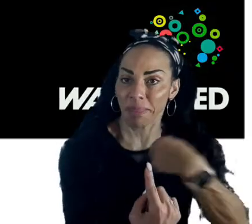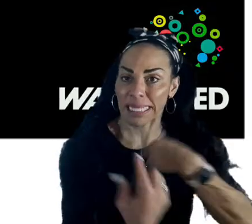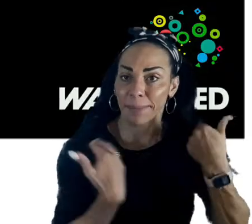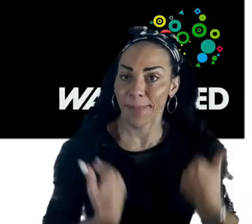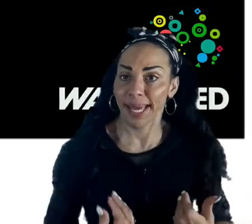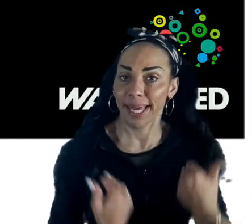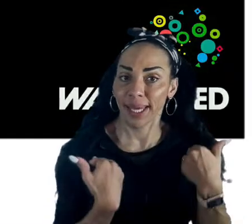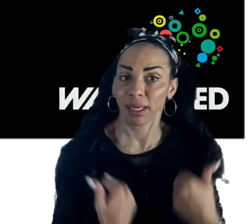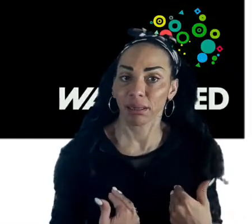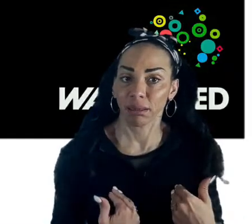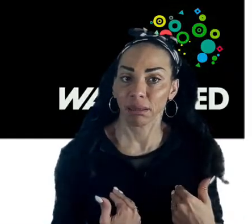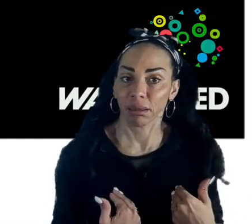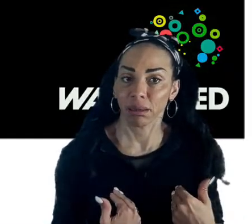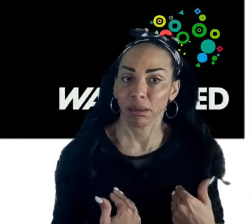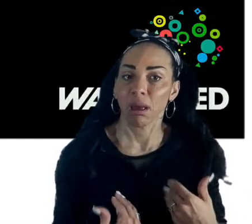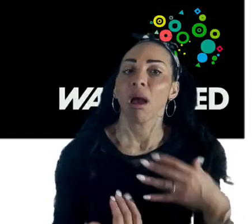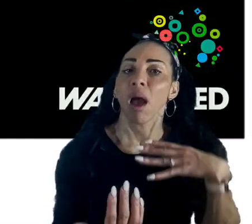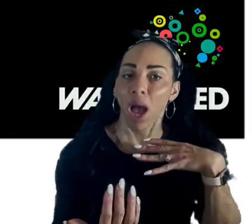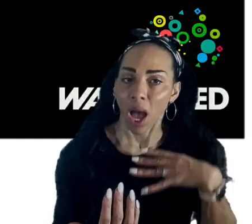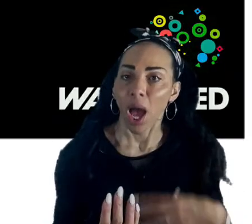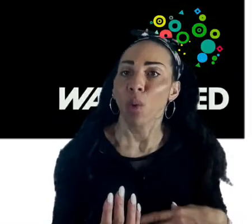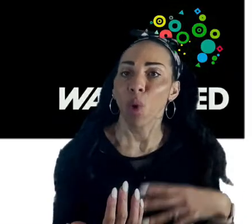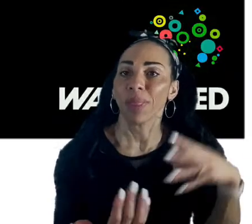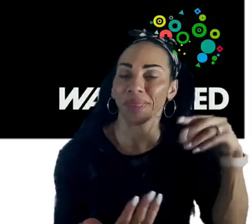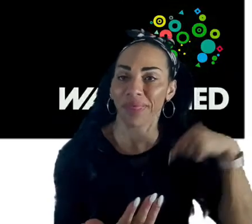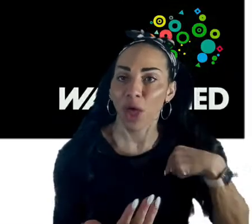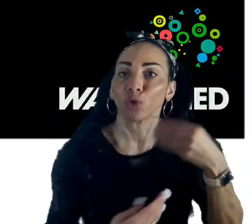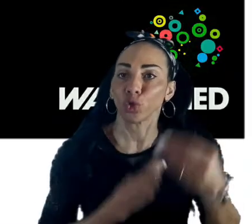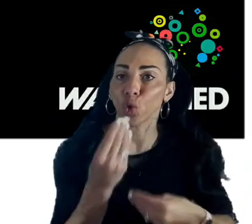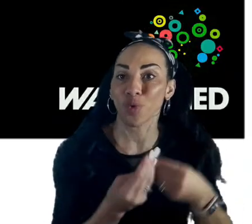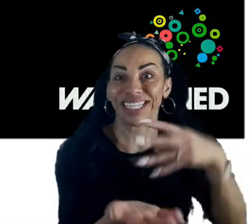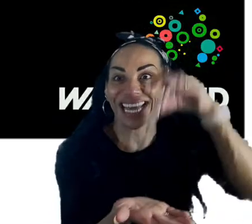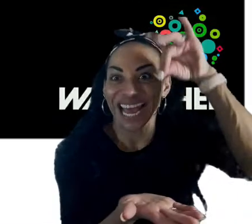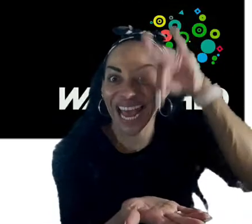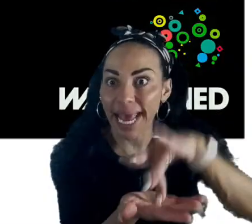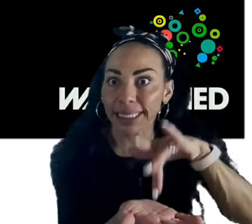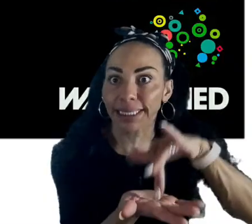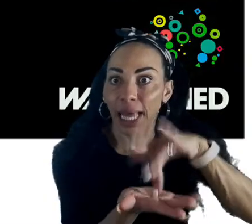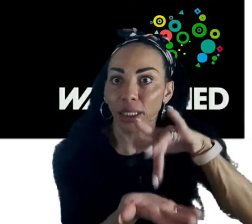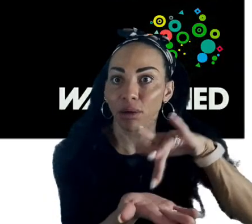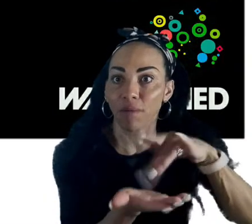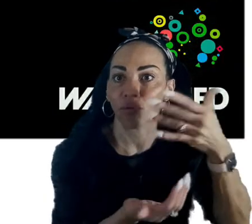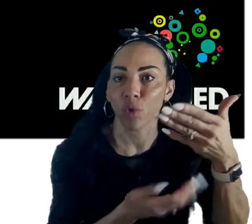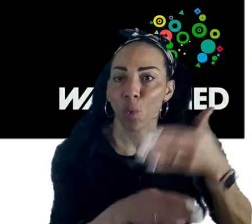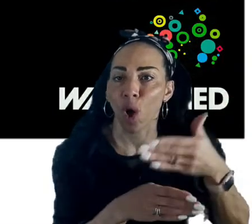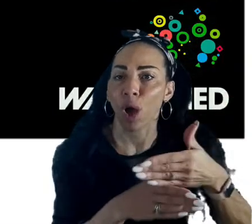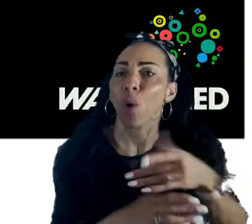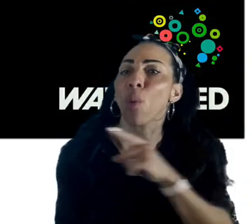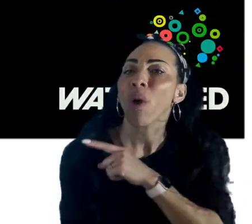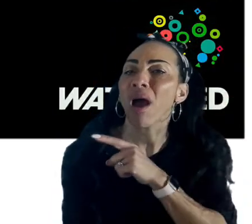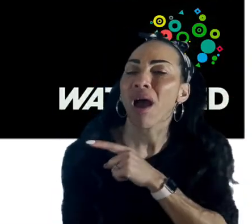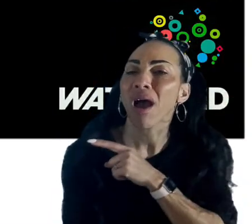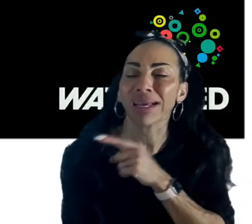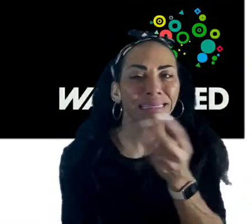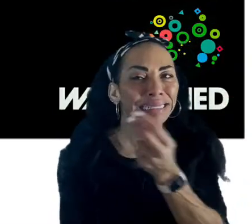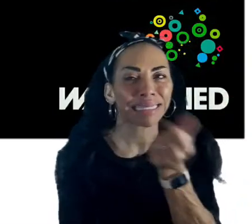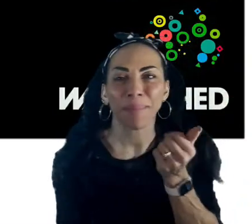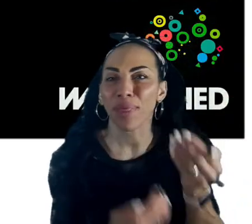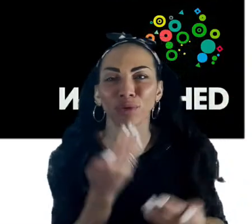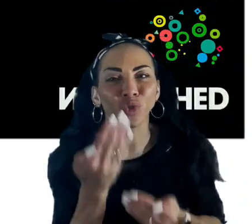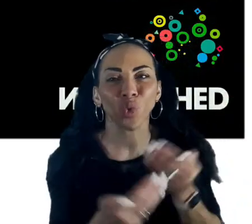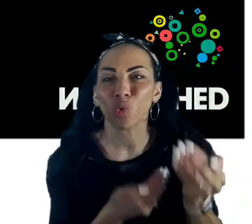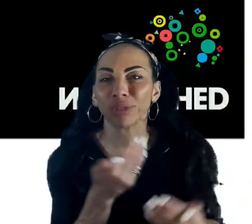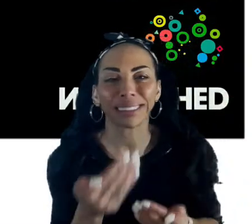to centre those stories within the work, and that is because often I felt like some of those stories